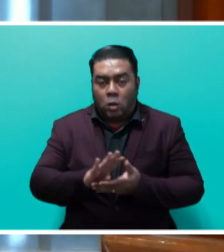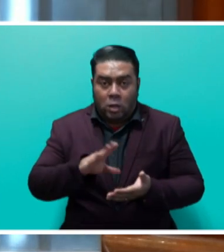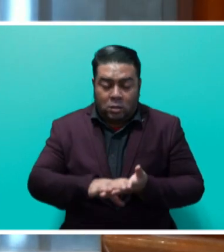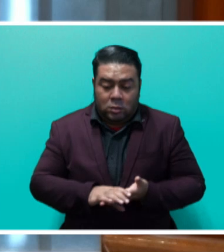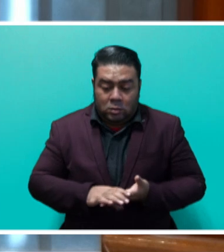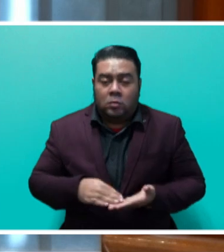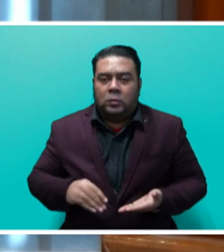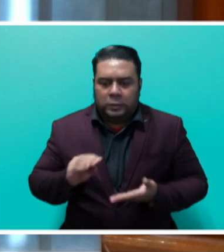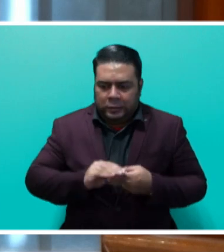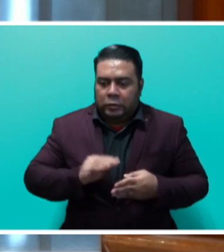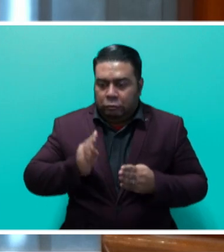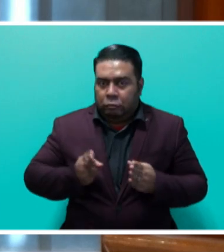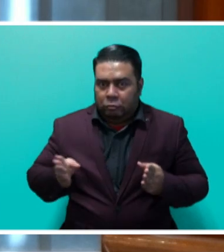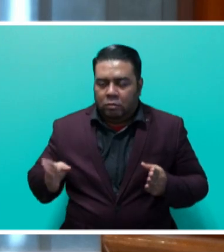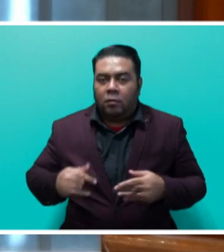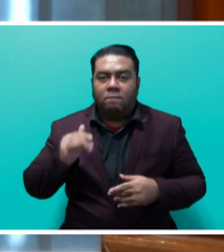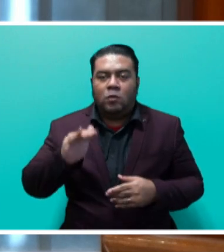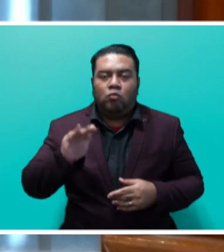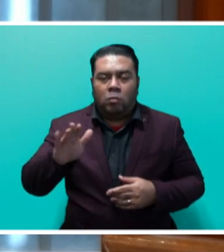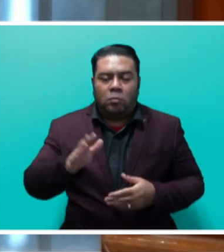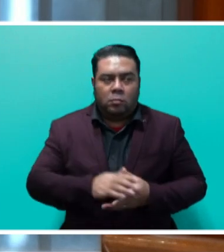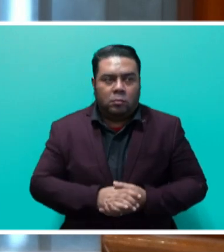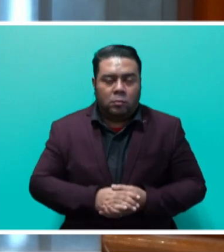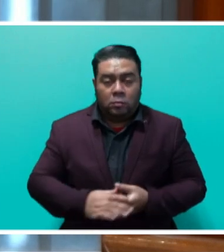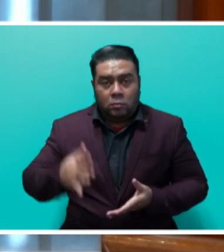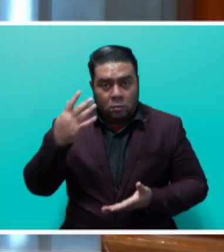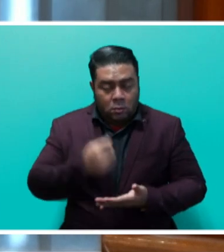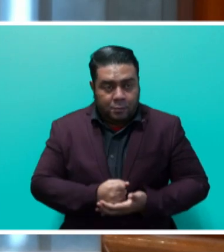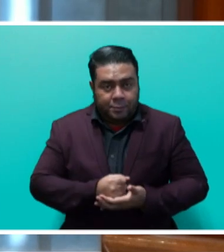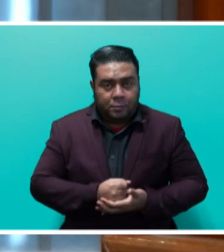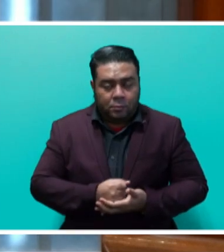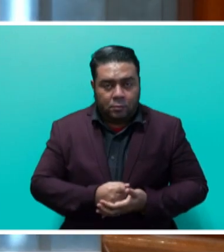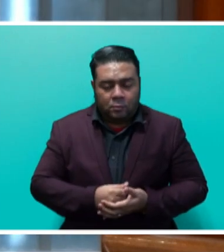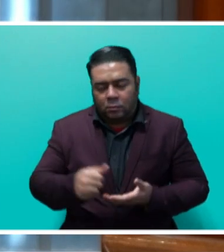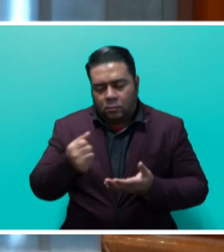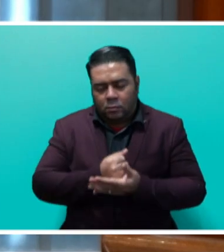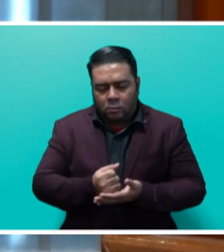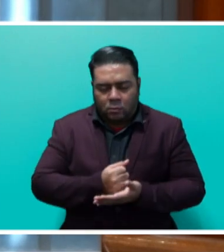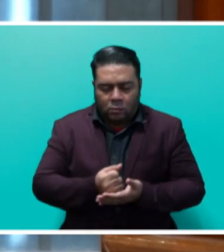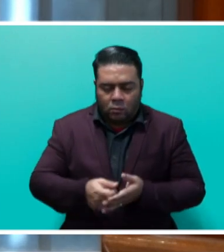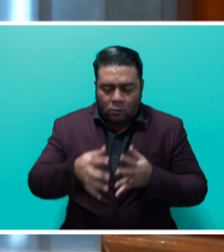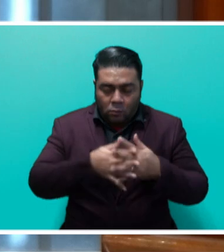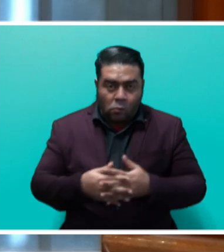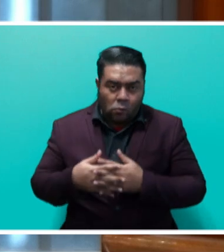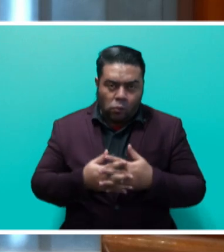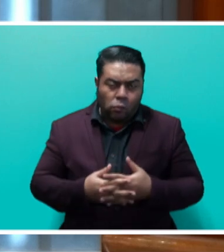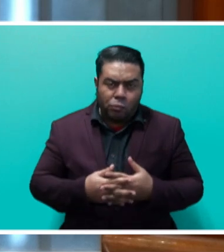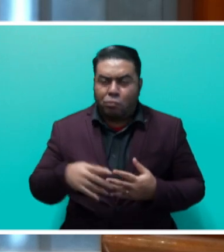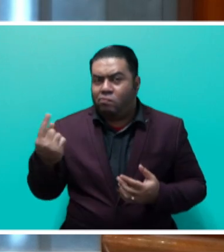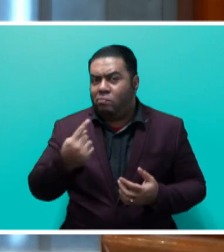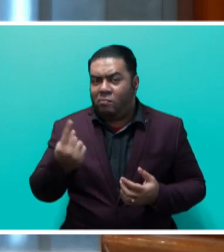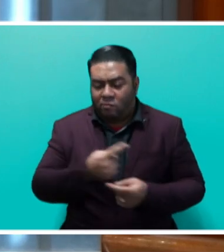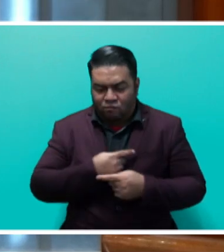future. This was also confirmed by various actors in the kava sector in the United States who I had